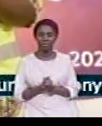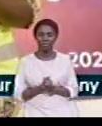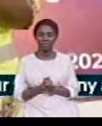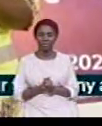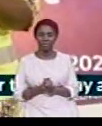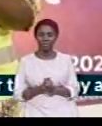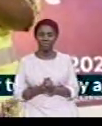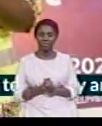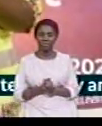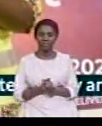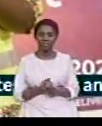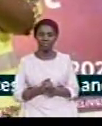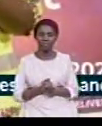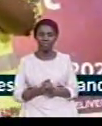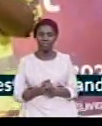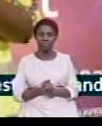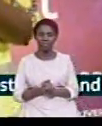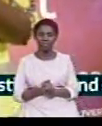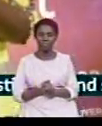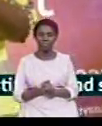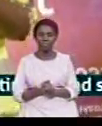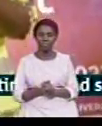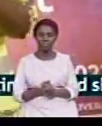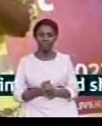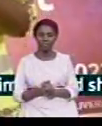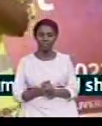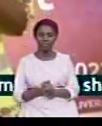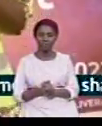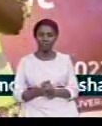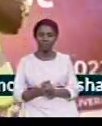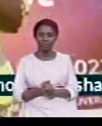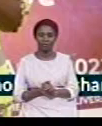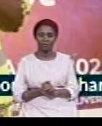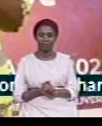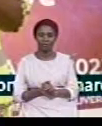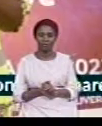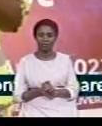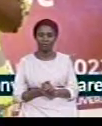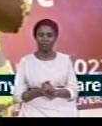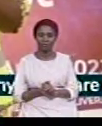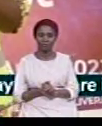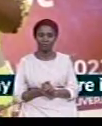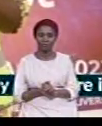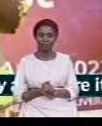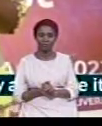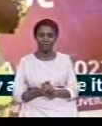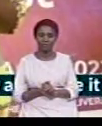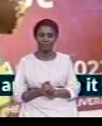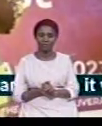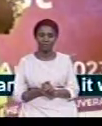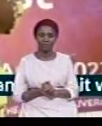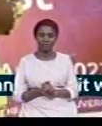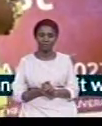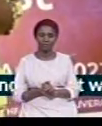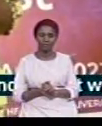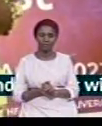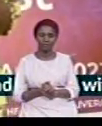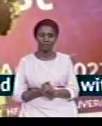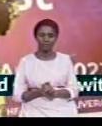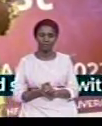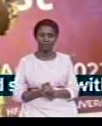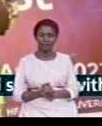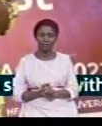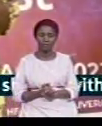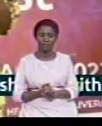Amame. 25th August 2021. Nami Kokumasi Mikonya accident. Amami Nami Yenu. Enemin